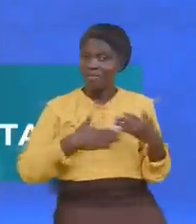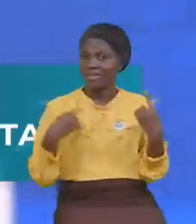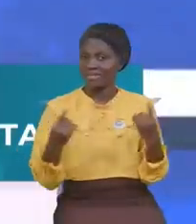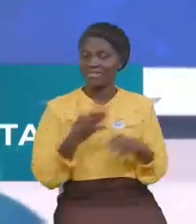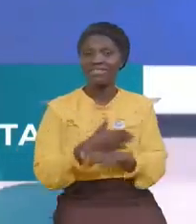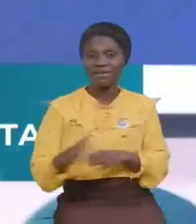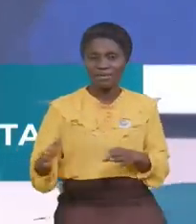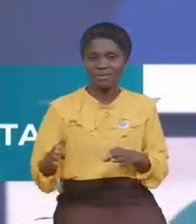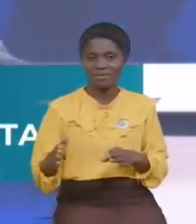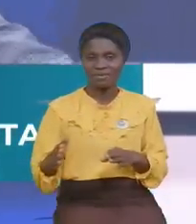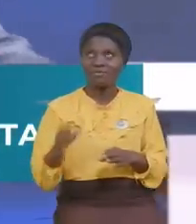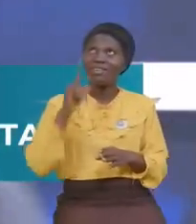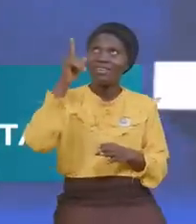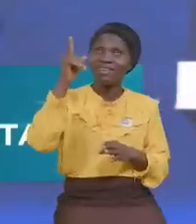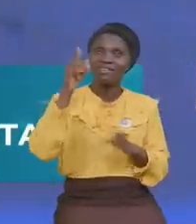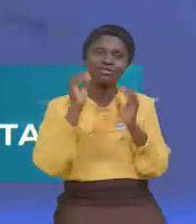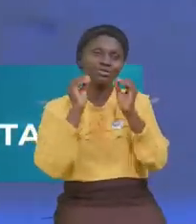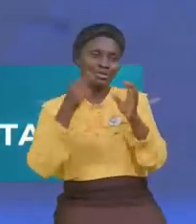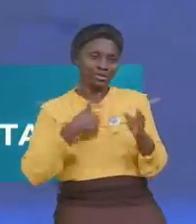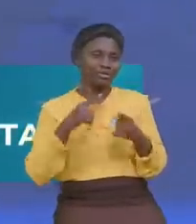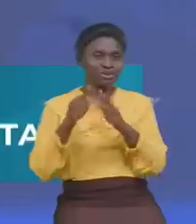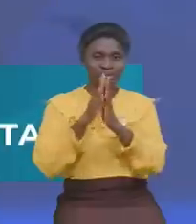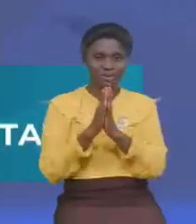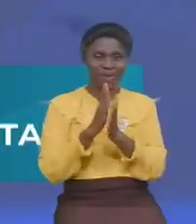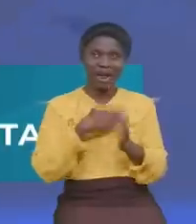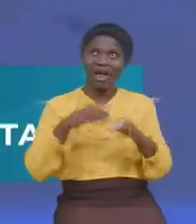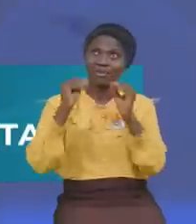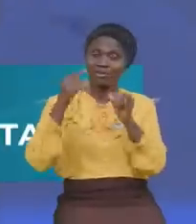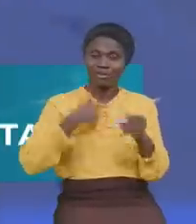he taught me to pray and he taught me to receive.